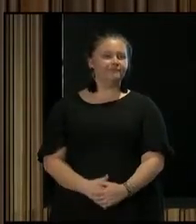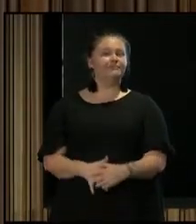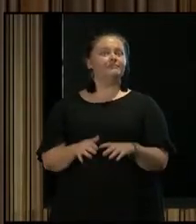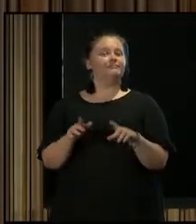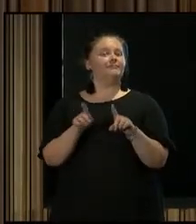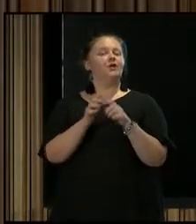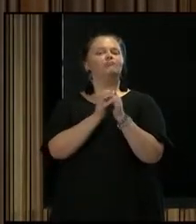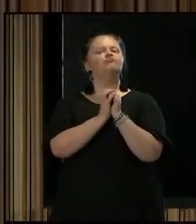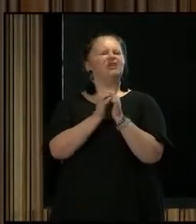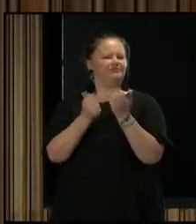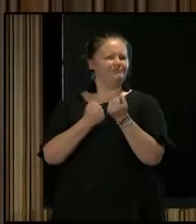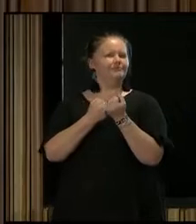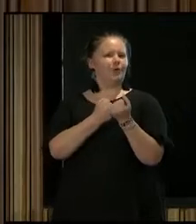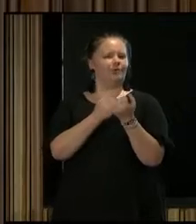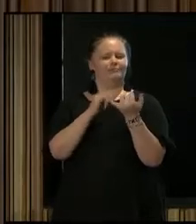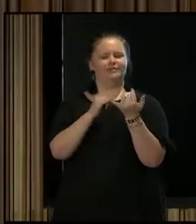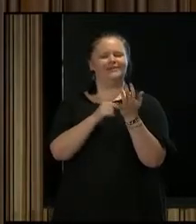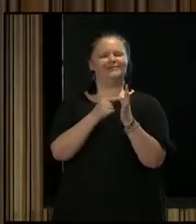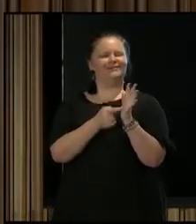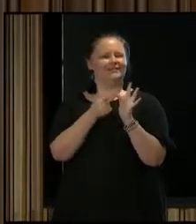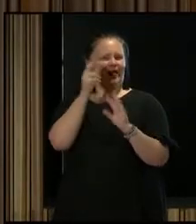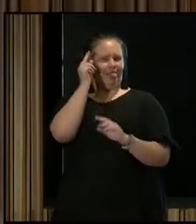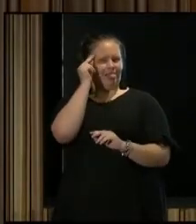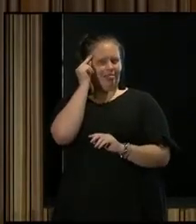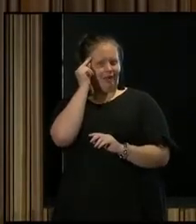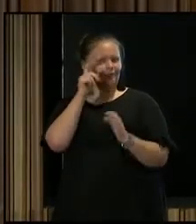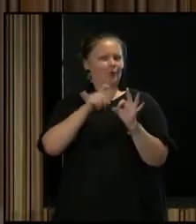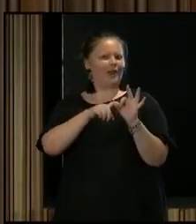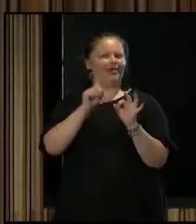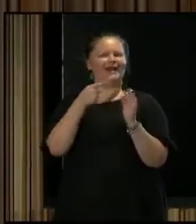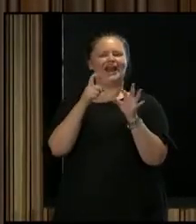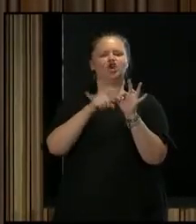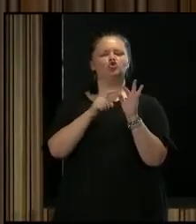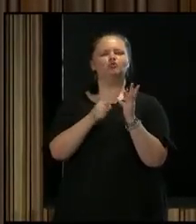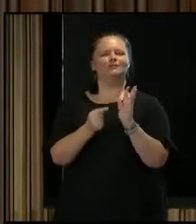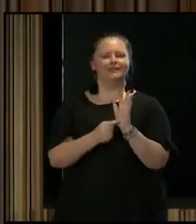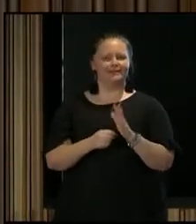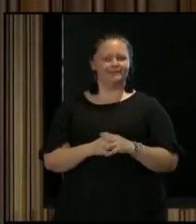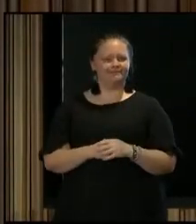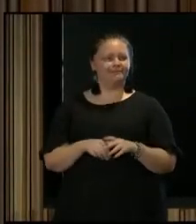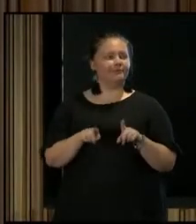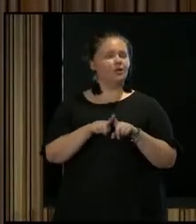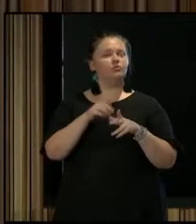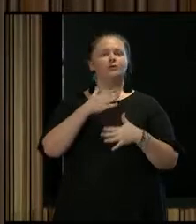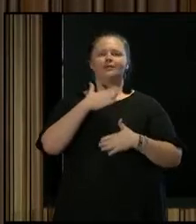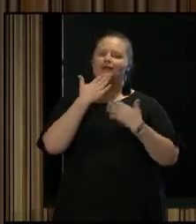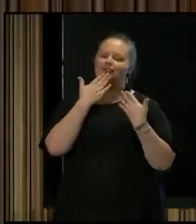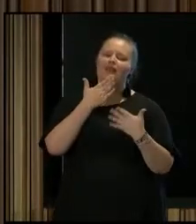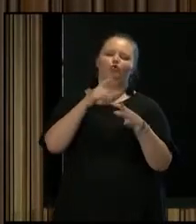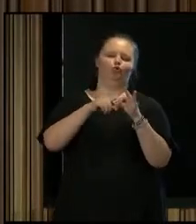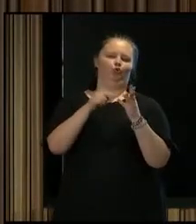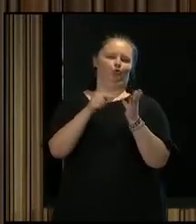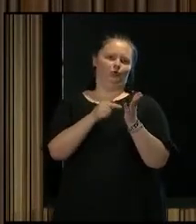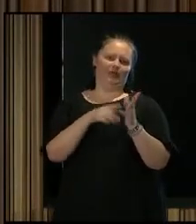supporters of State Library of Queensland and QUT. Firstly, I must also thank QUT for generously providing